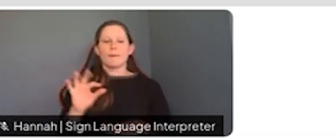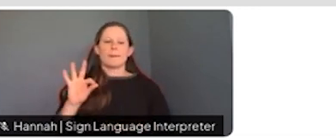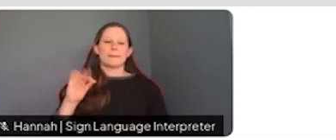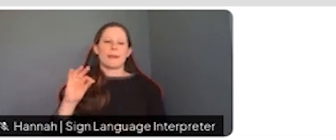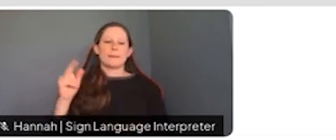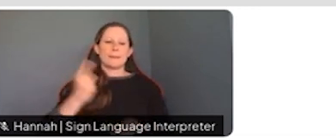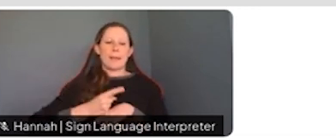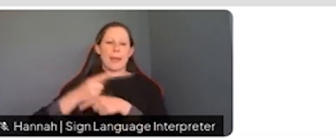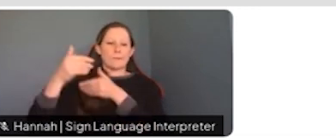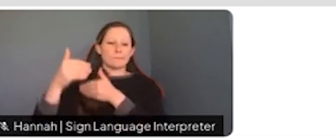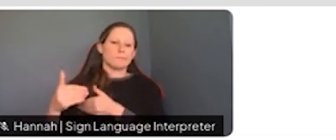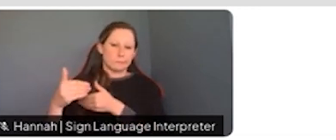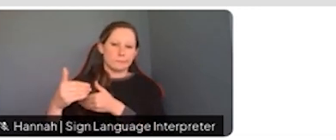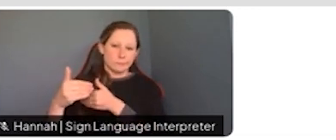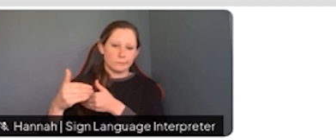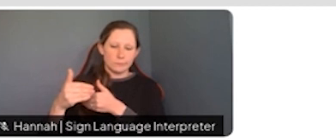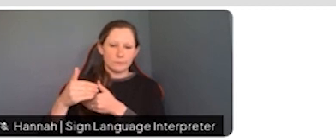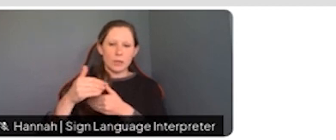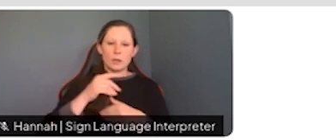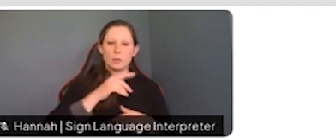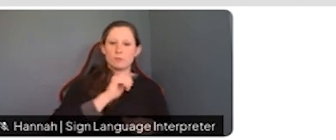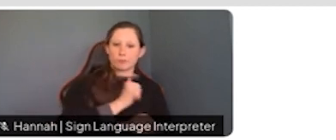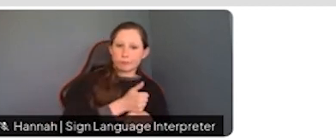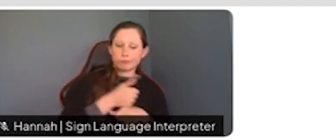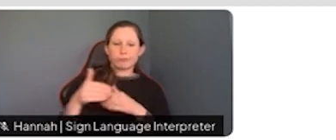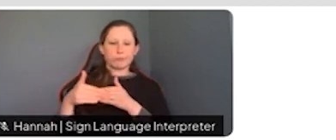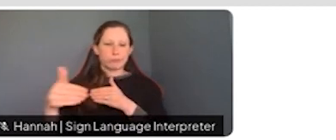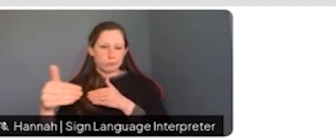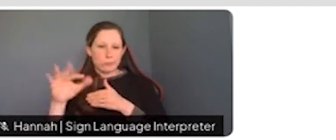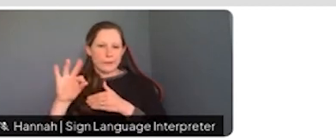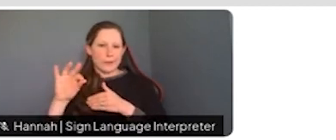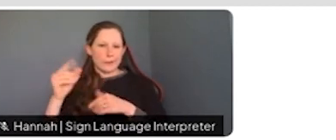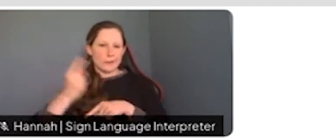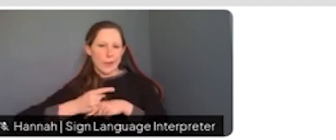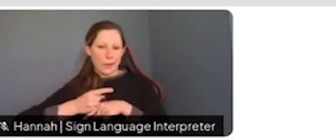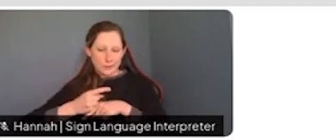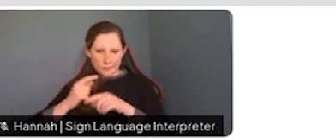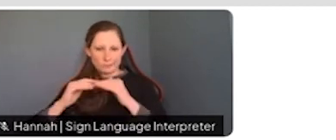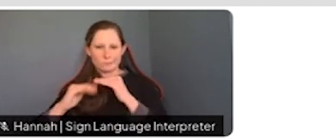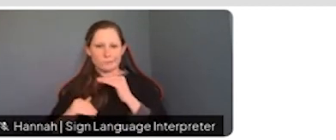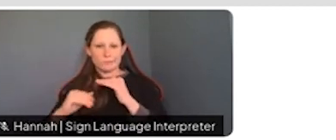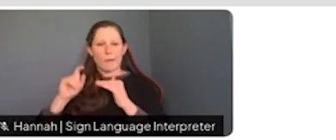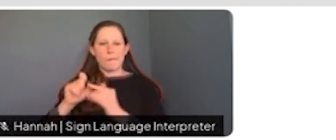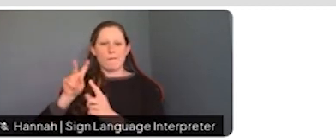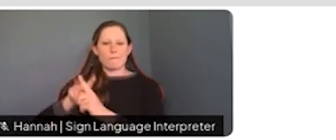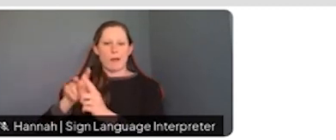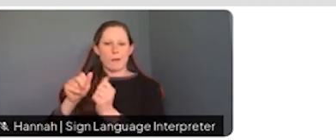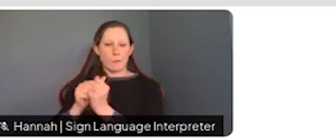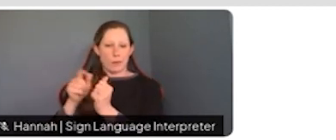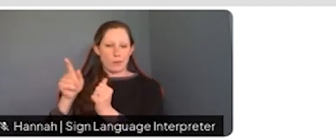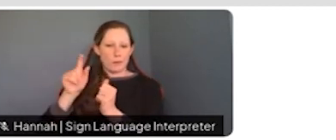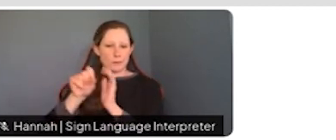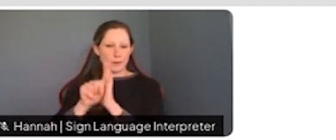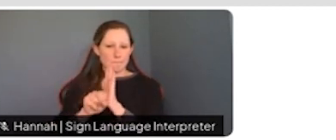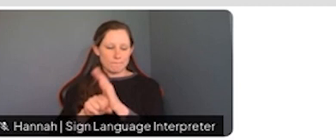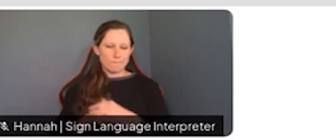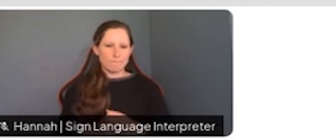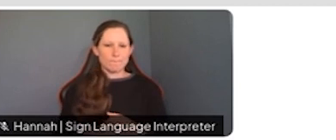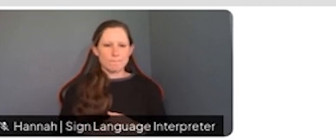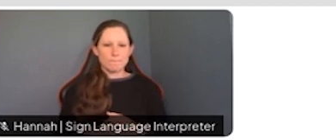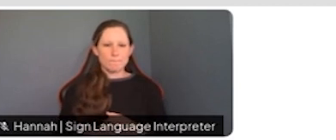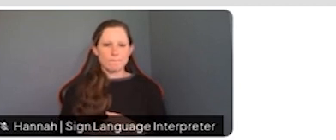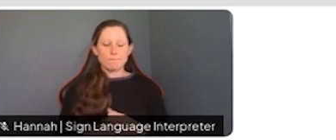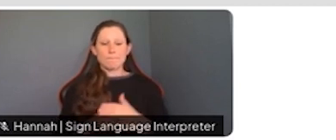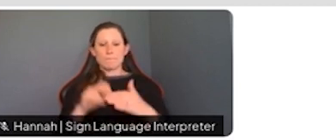of formation with the state to make their initial CTA filings. And then looking forward,